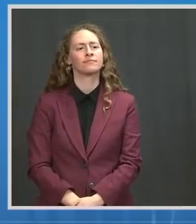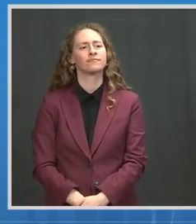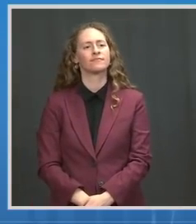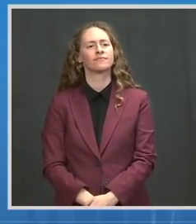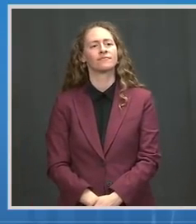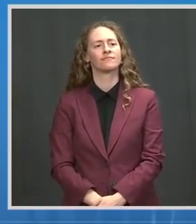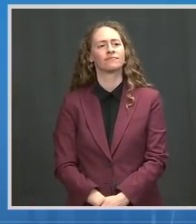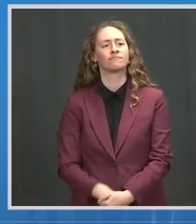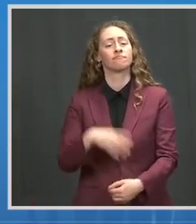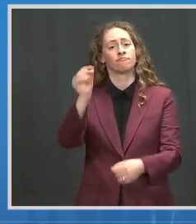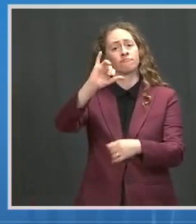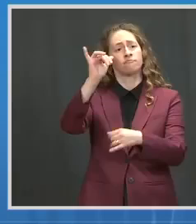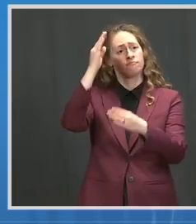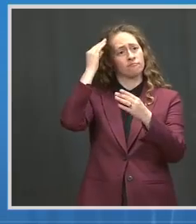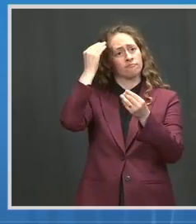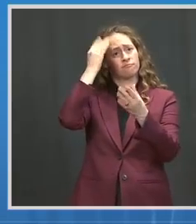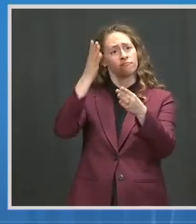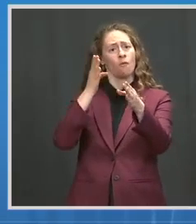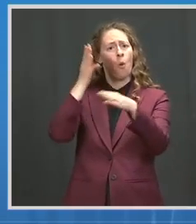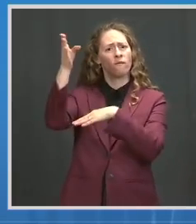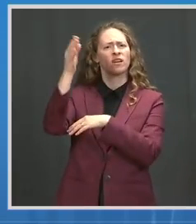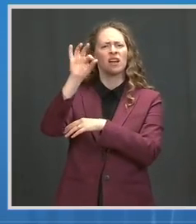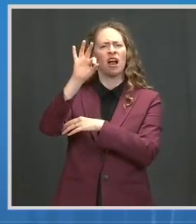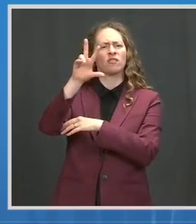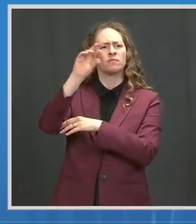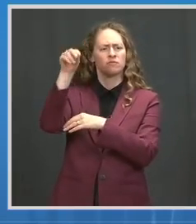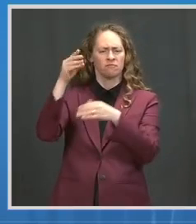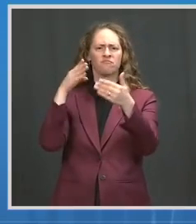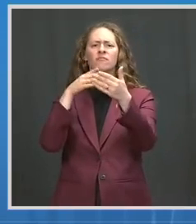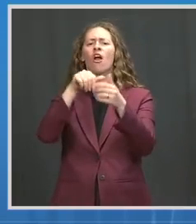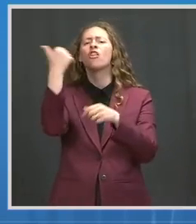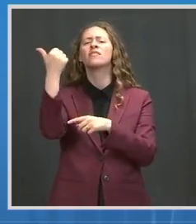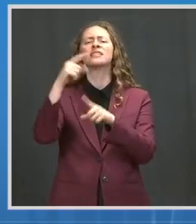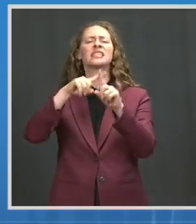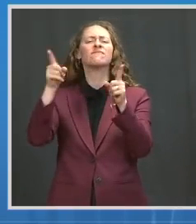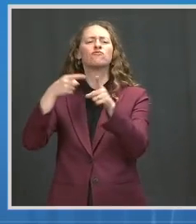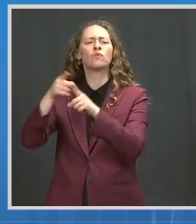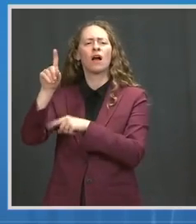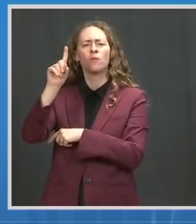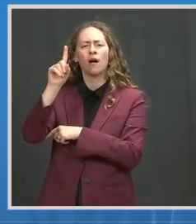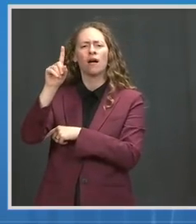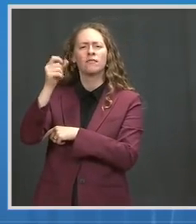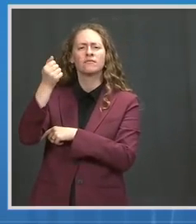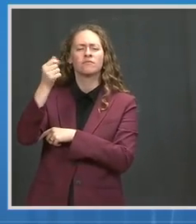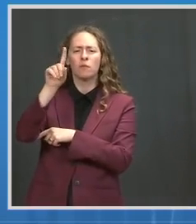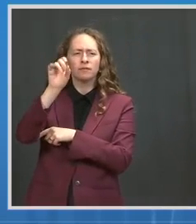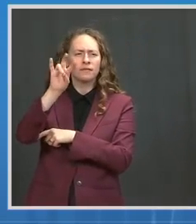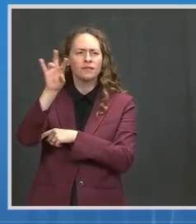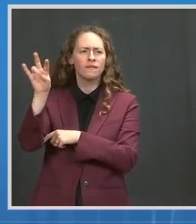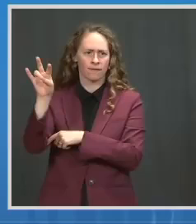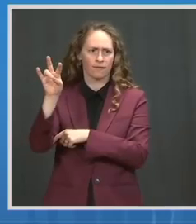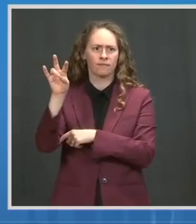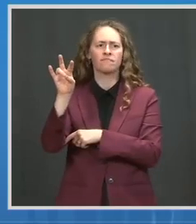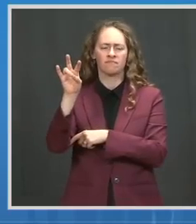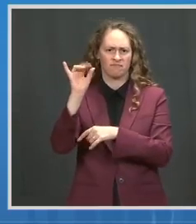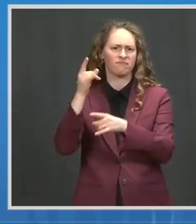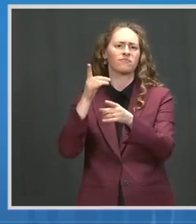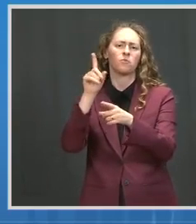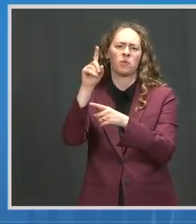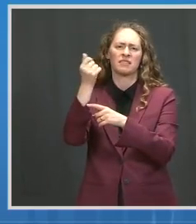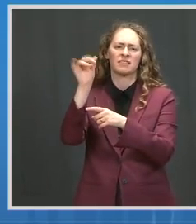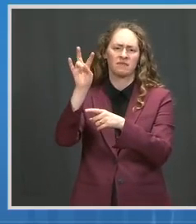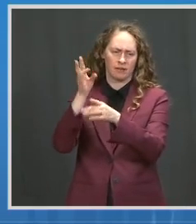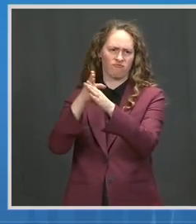effective against the B117. Take a look at the last bullet.